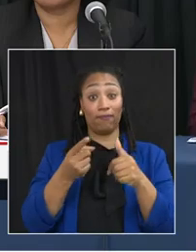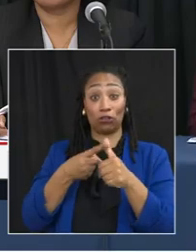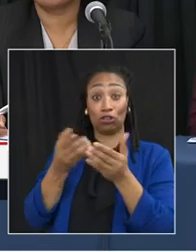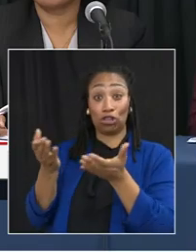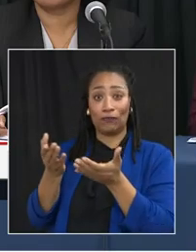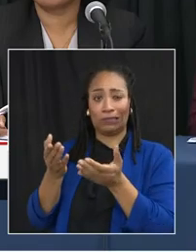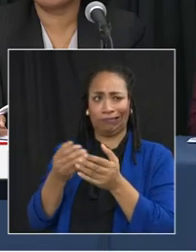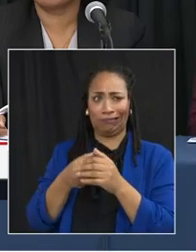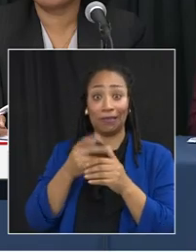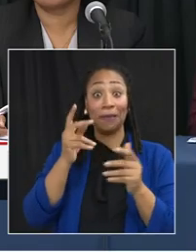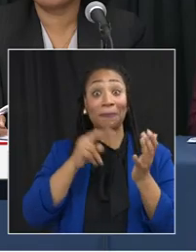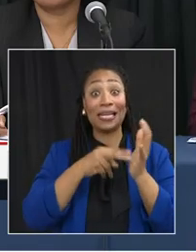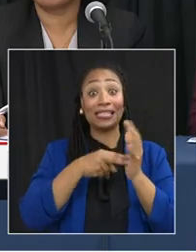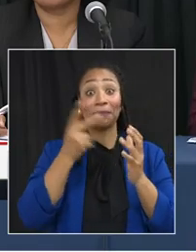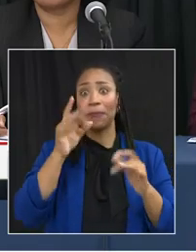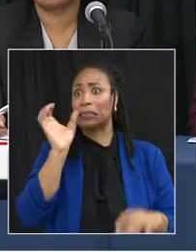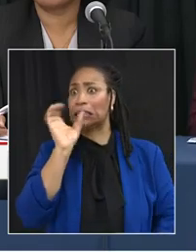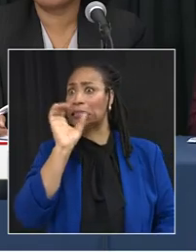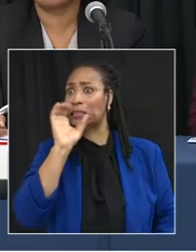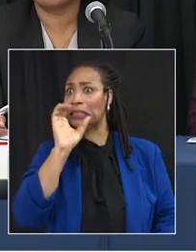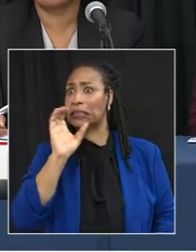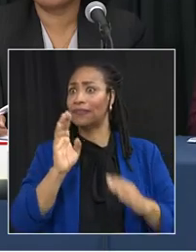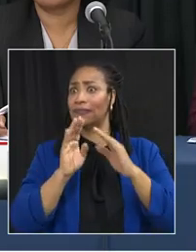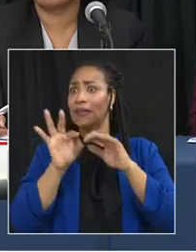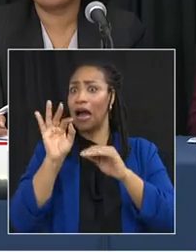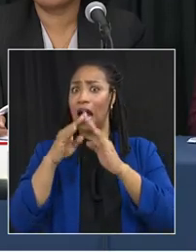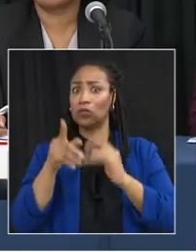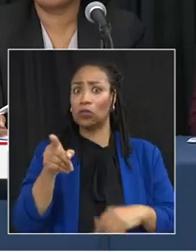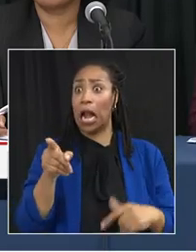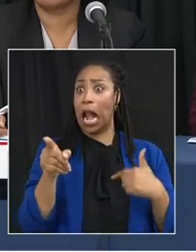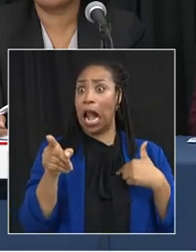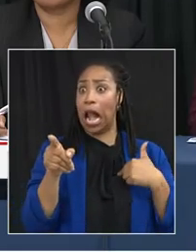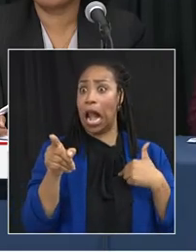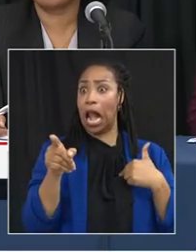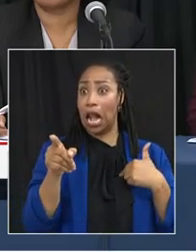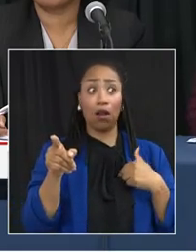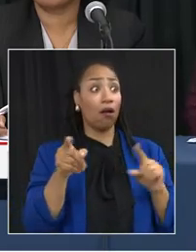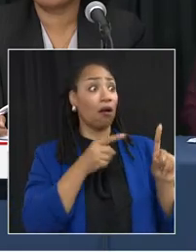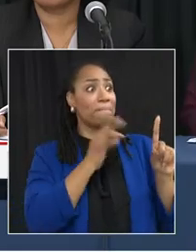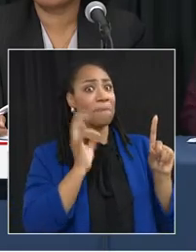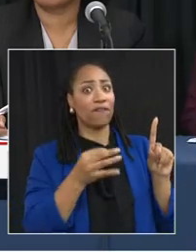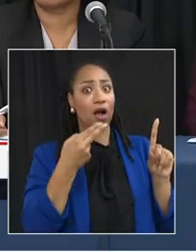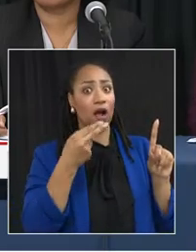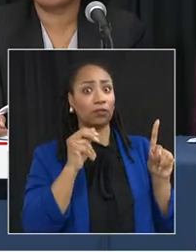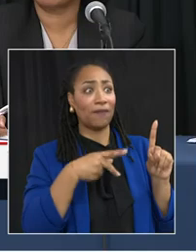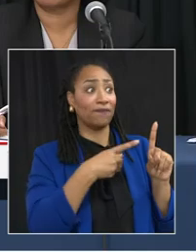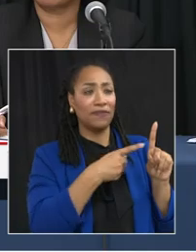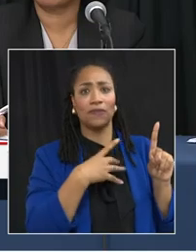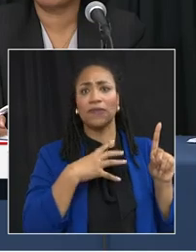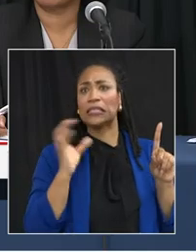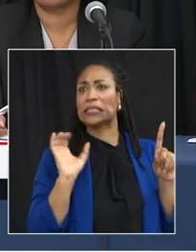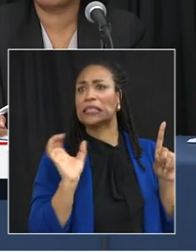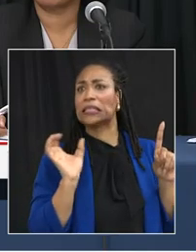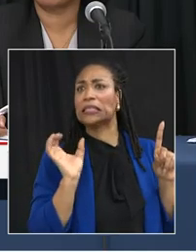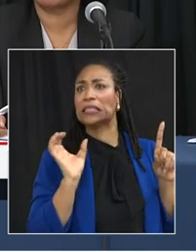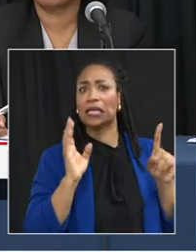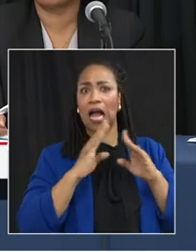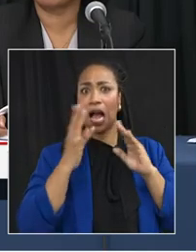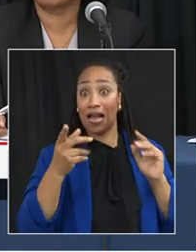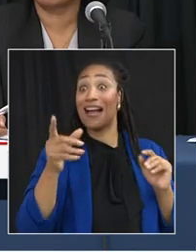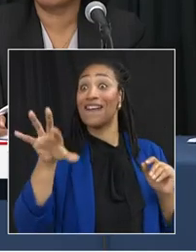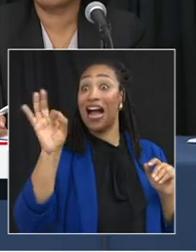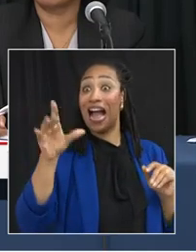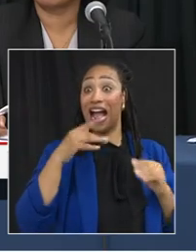money, not knowing that far more people were shopping for homes thinking they had the money than we actually had. So the lottery is trying to